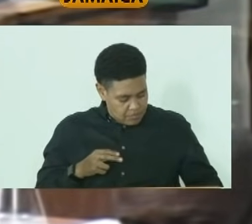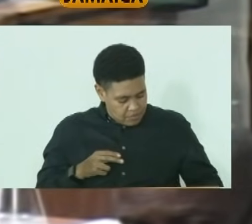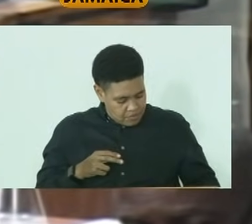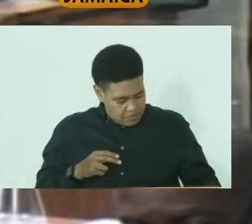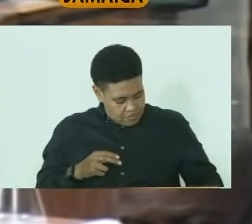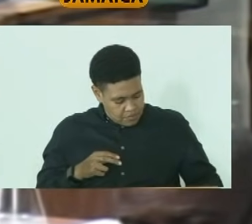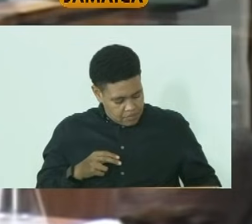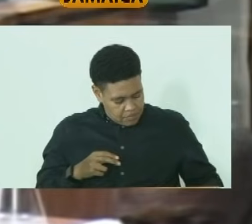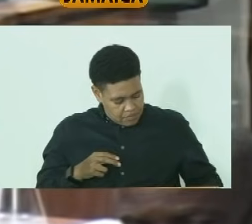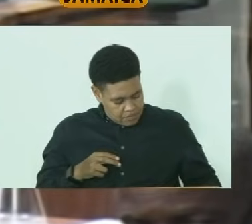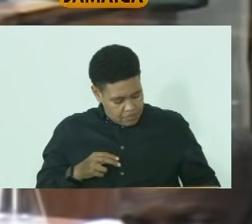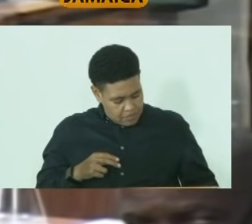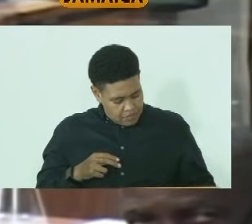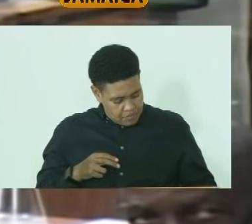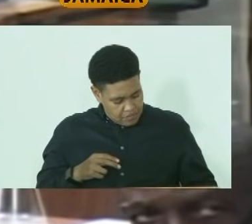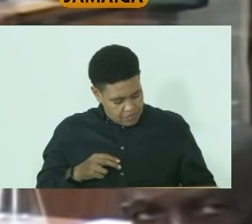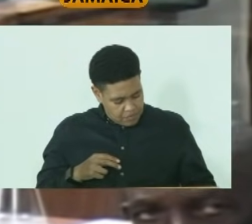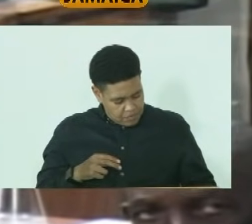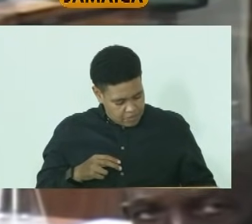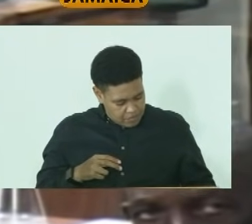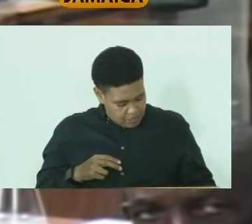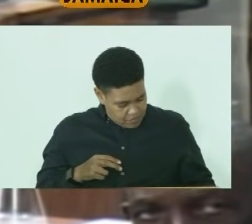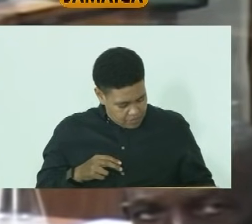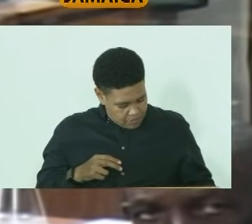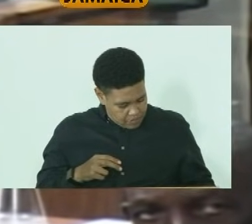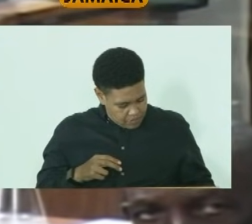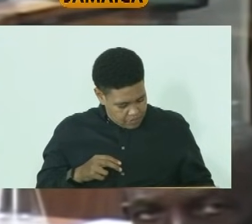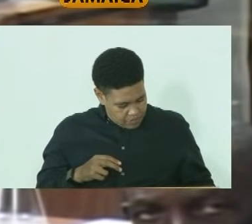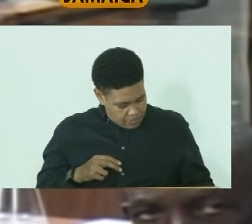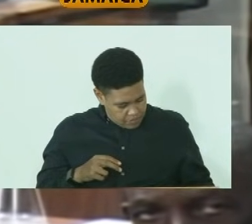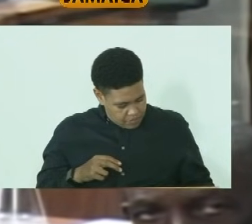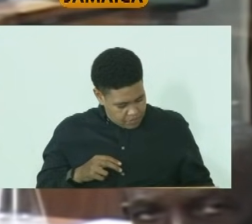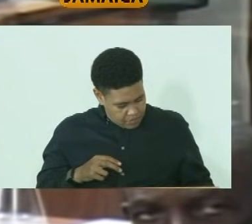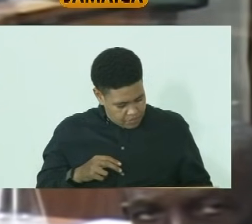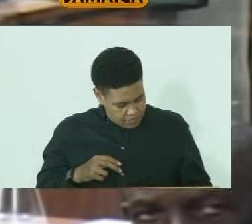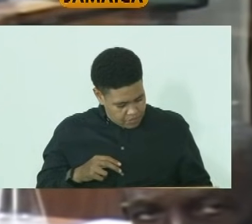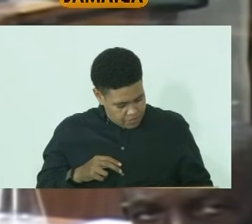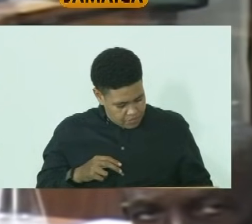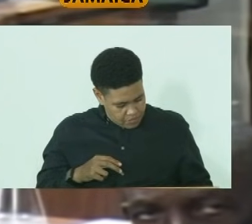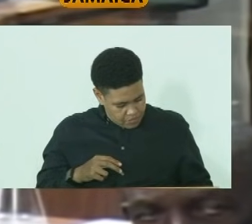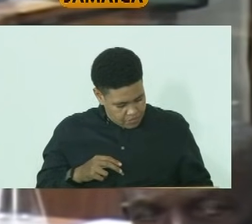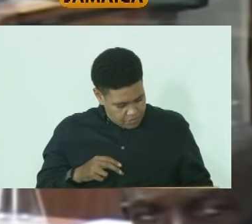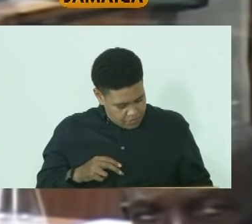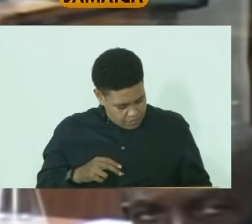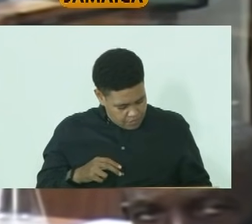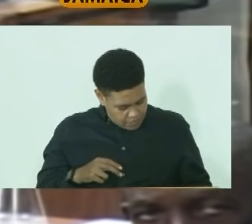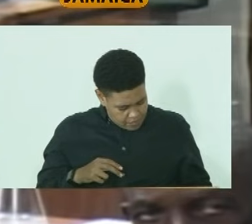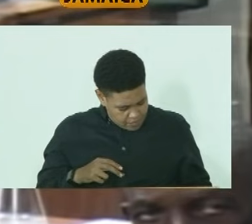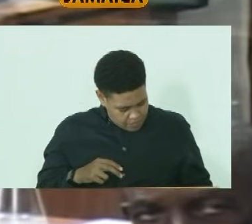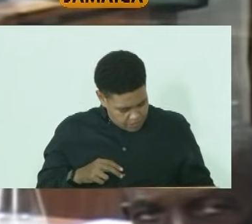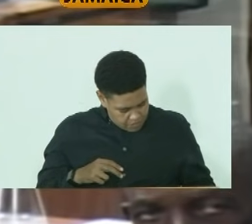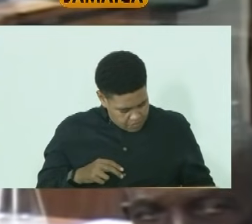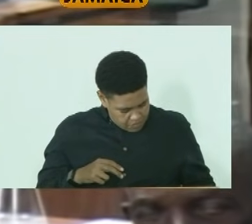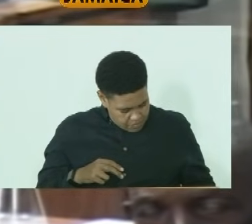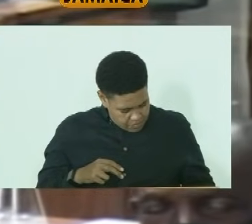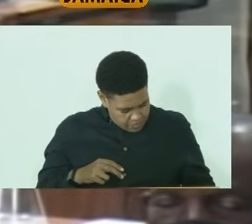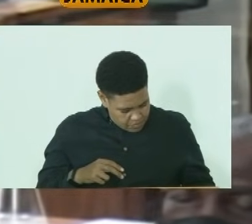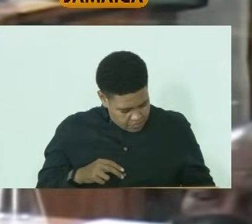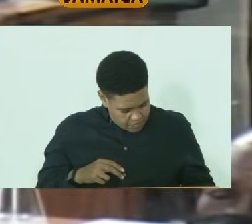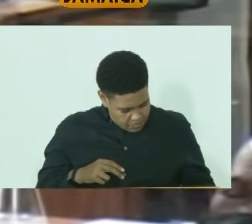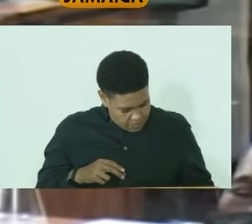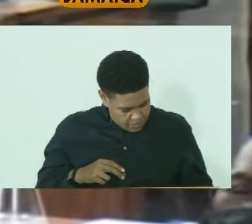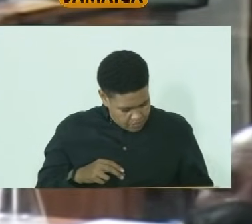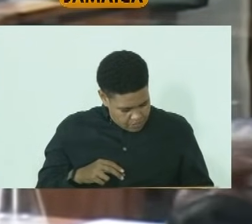the school of every single student who would have received a device under that program.